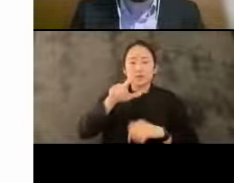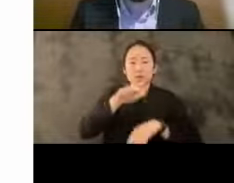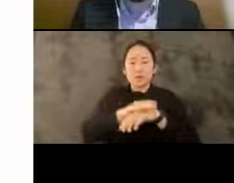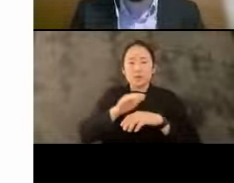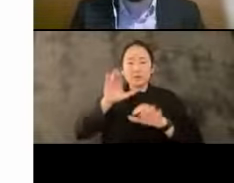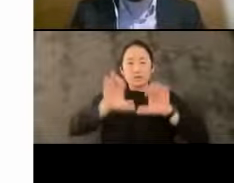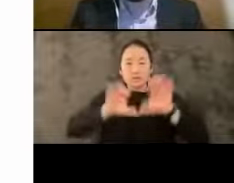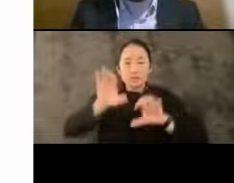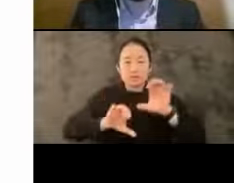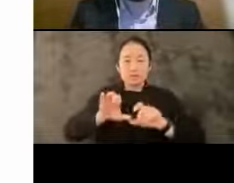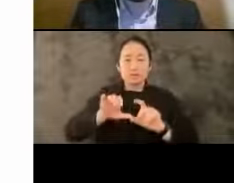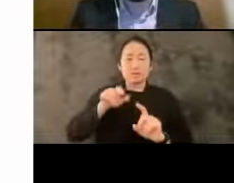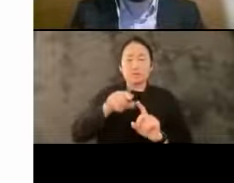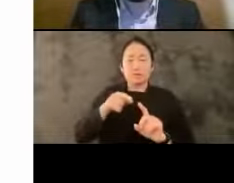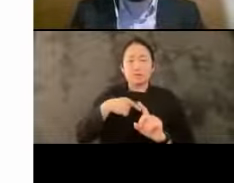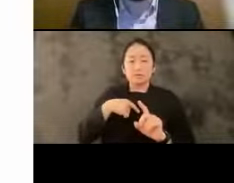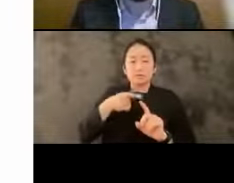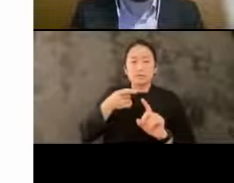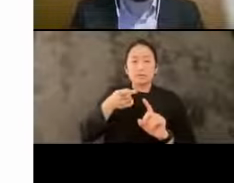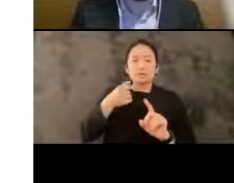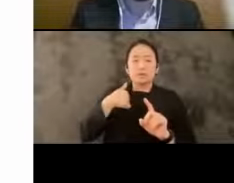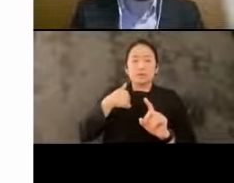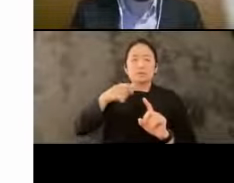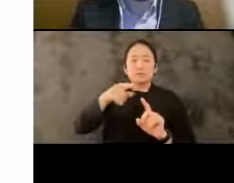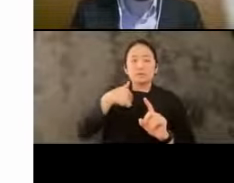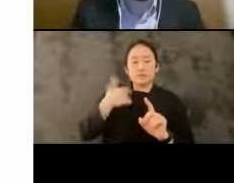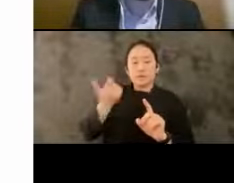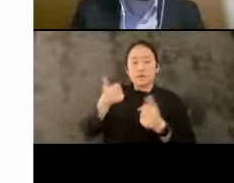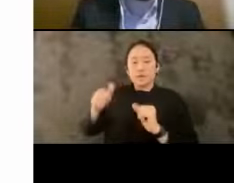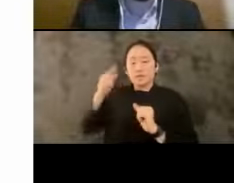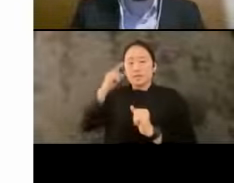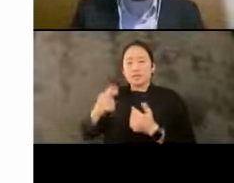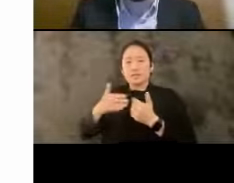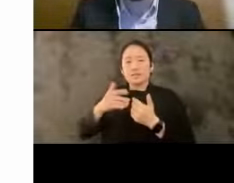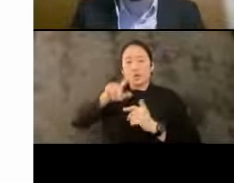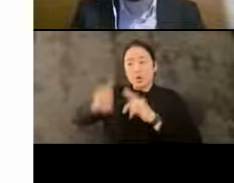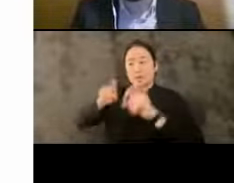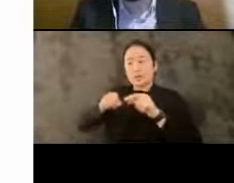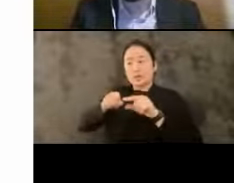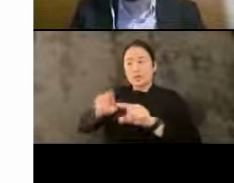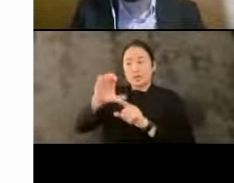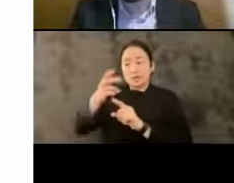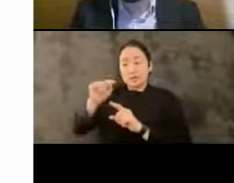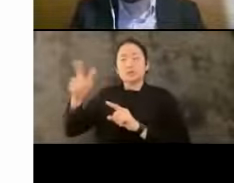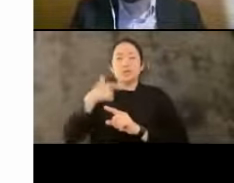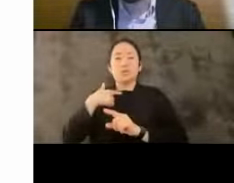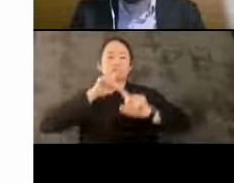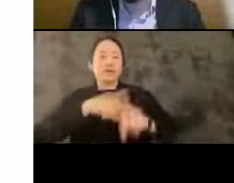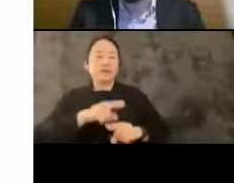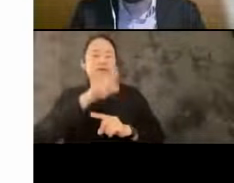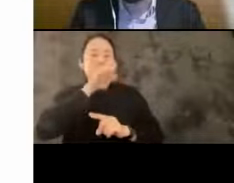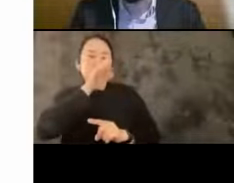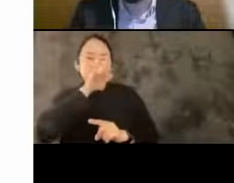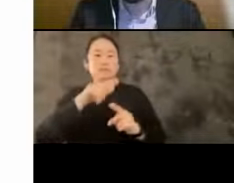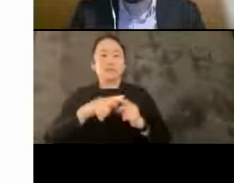was writing a long answer to Michael, but it's probably quicker to answer it verbally since it's a good time to pause. So Michael Dunst